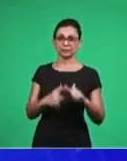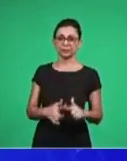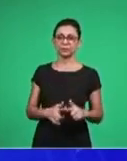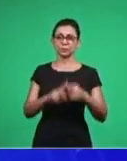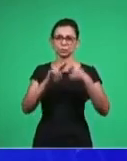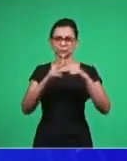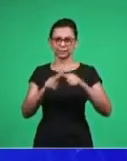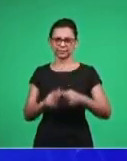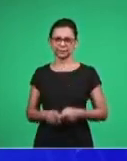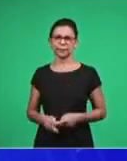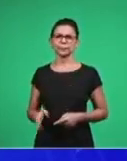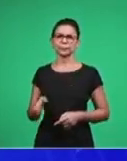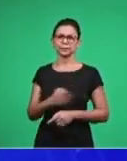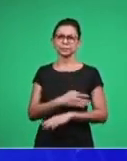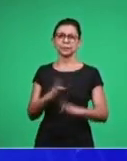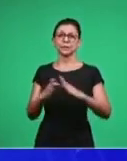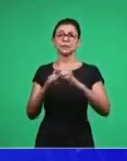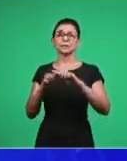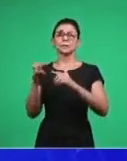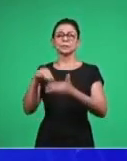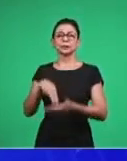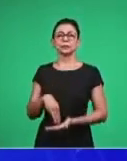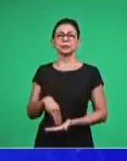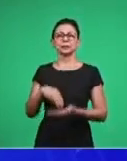There was also